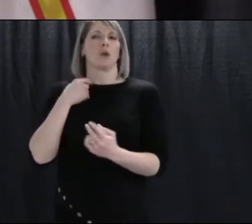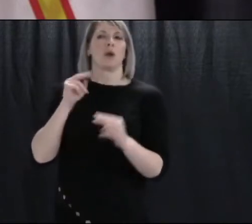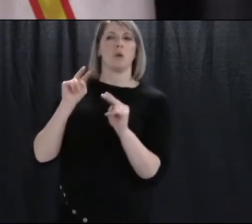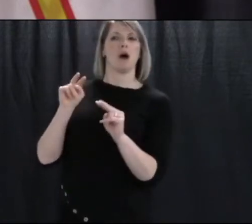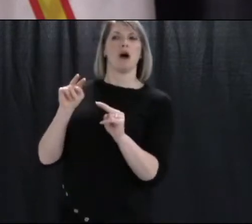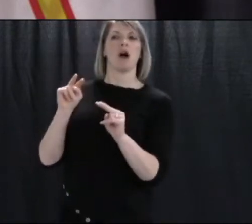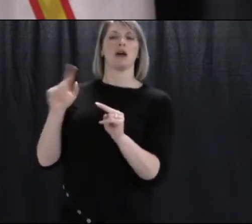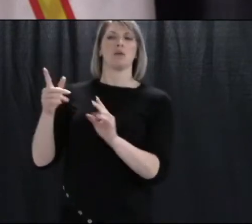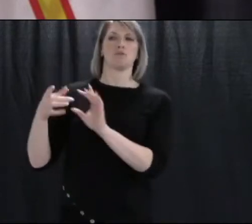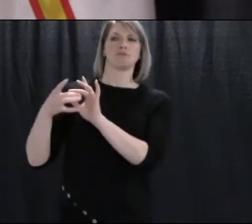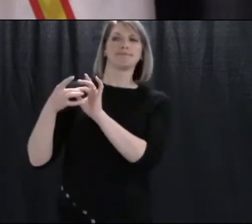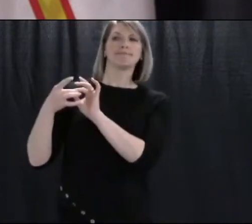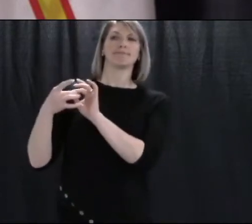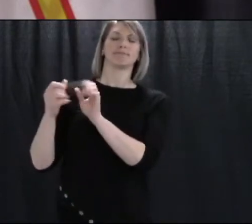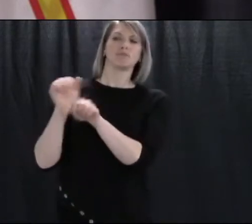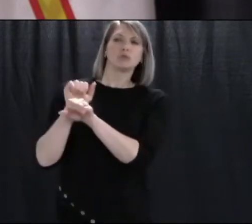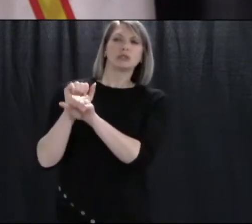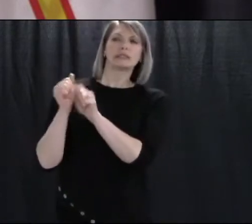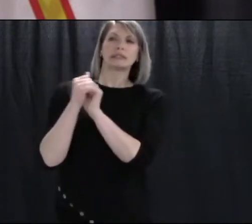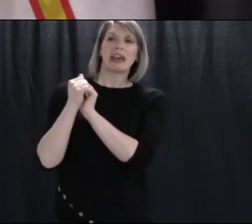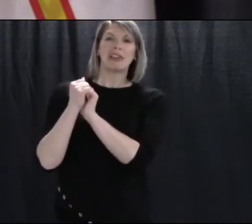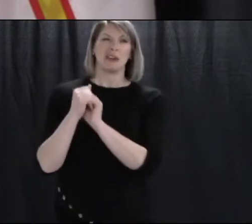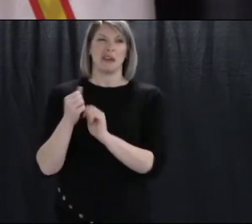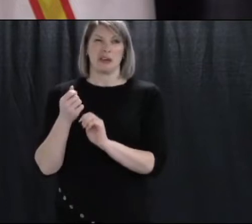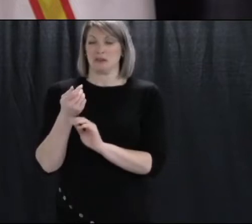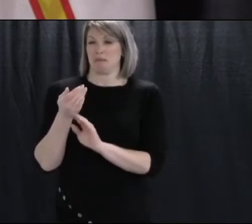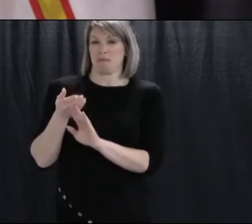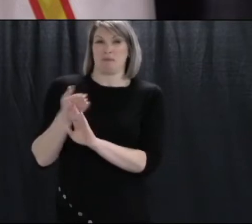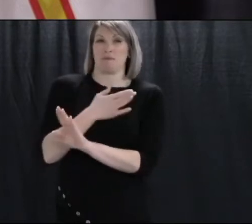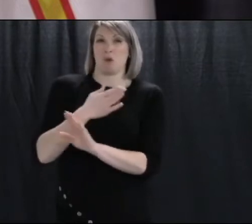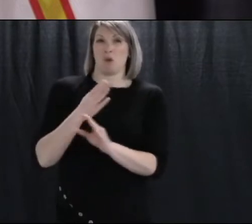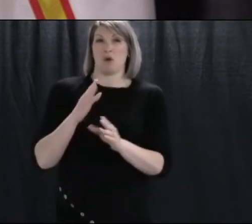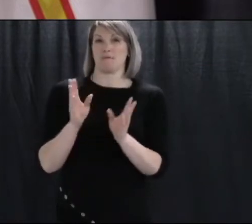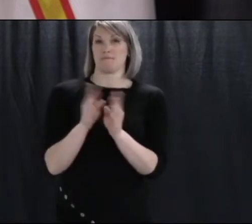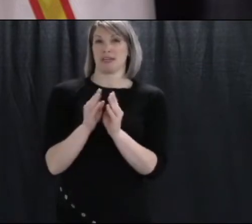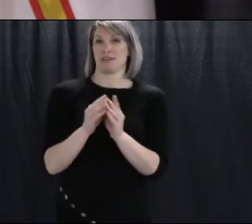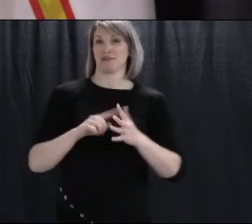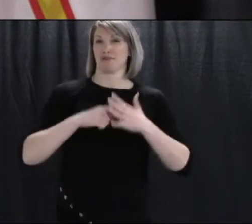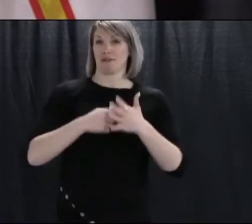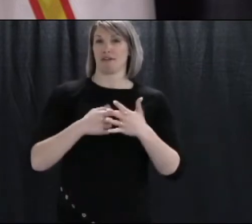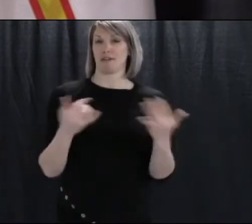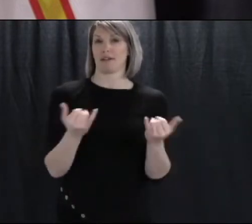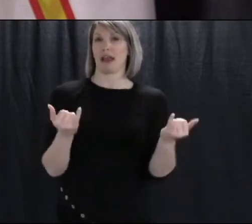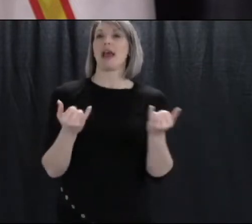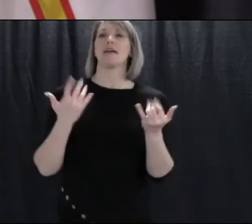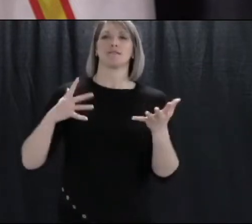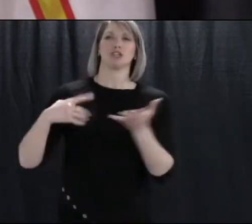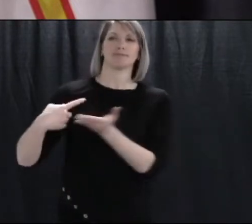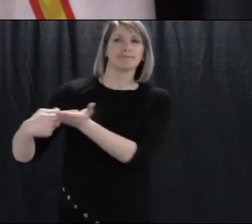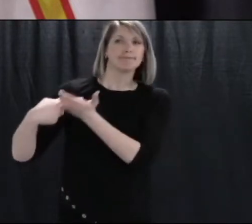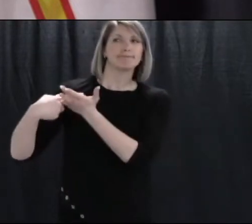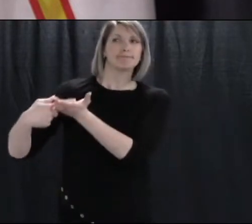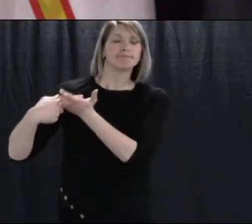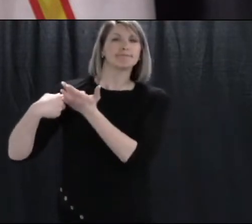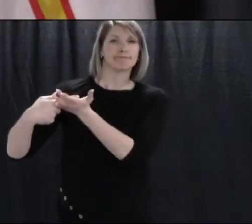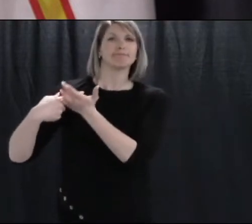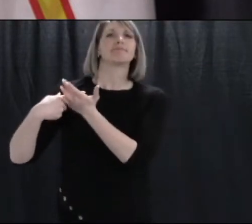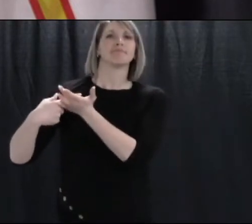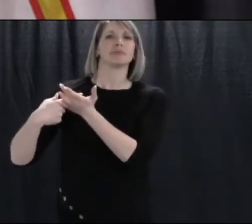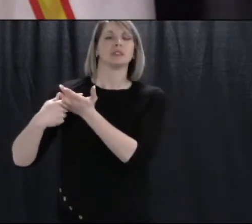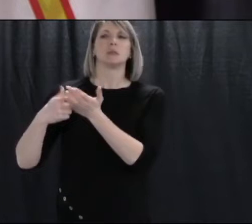working with Canada Post. Just a few minutes before coming here, there was some contact that's been made. So the specifics around